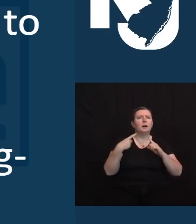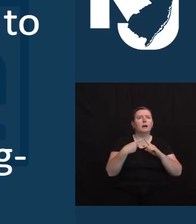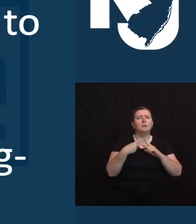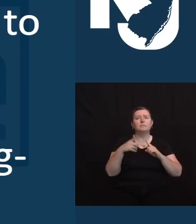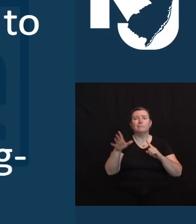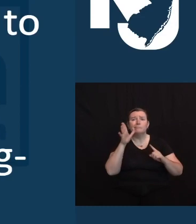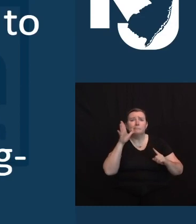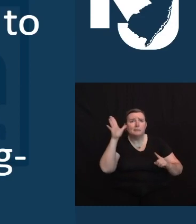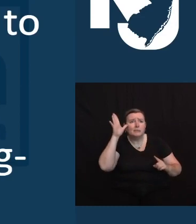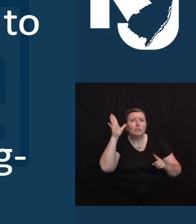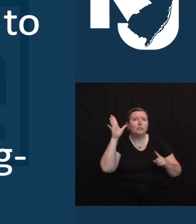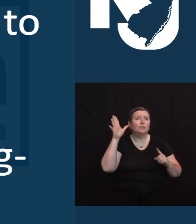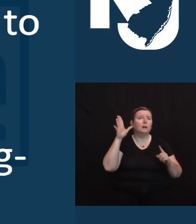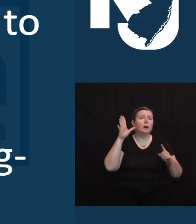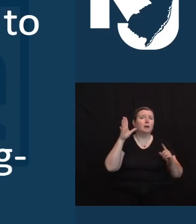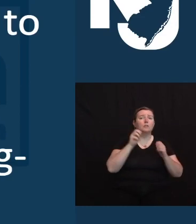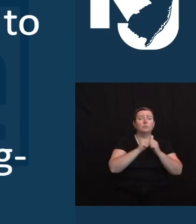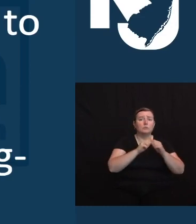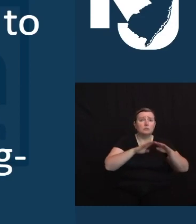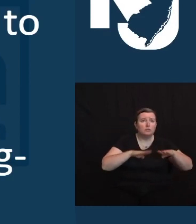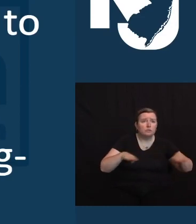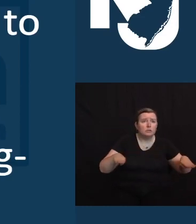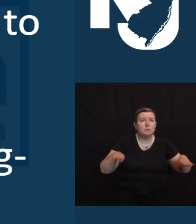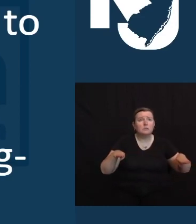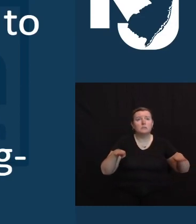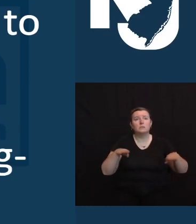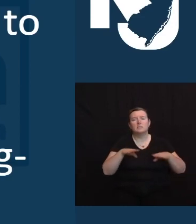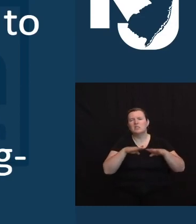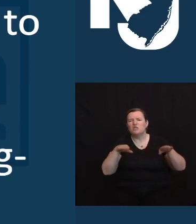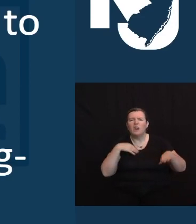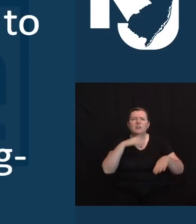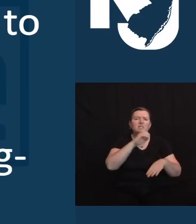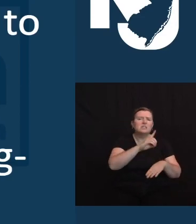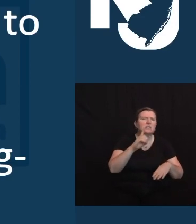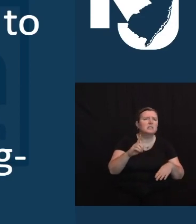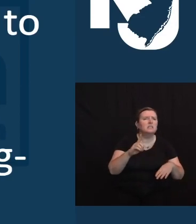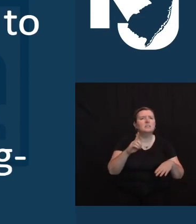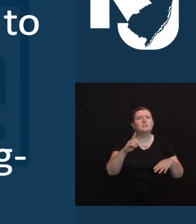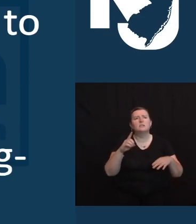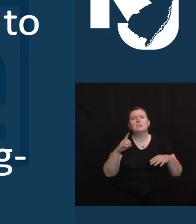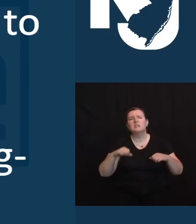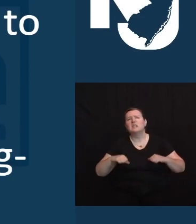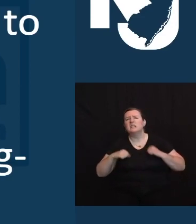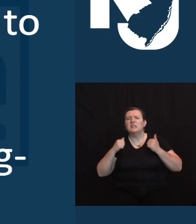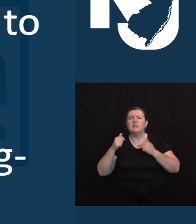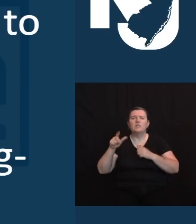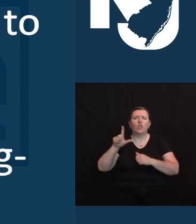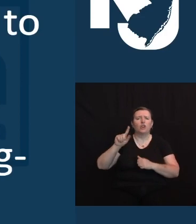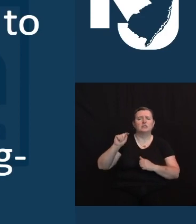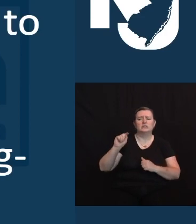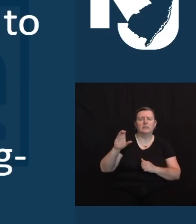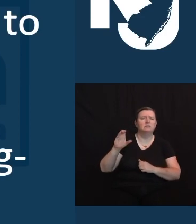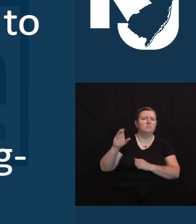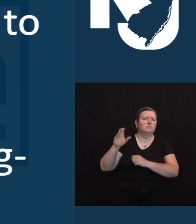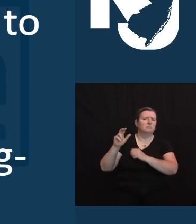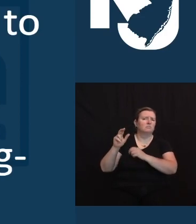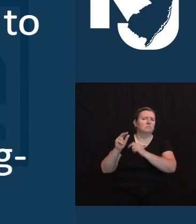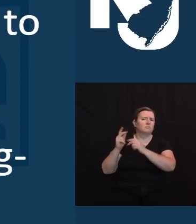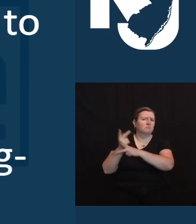pediatric, developmentally disabled, and intellectually disabled residents of our long-term care facilities to arrange